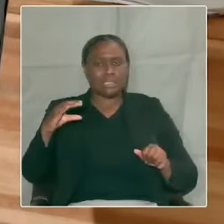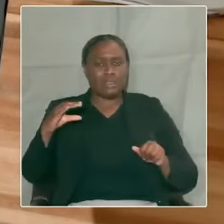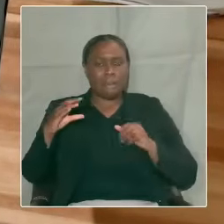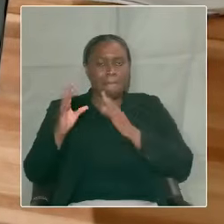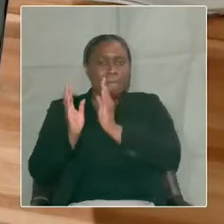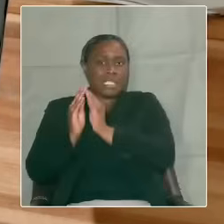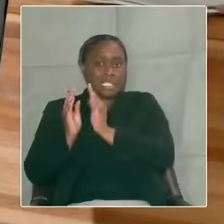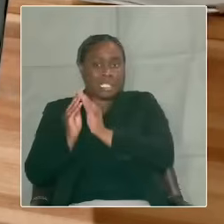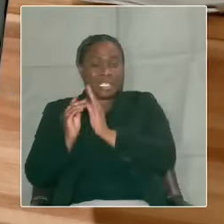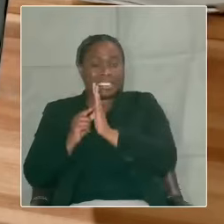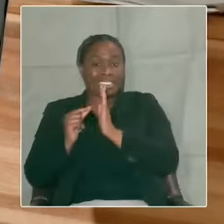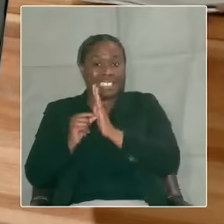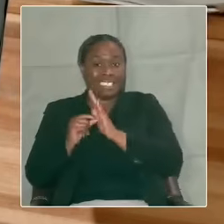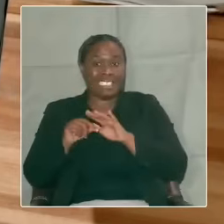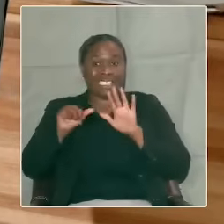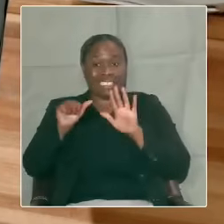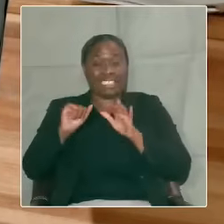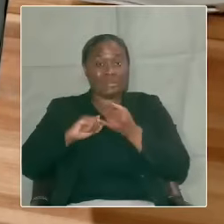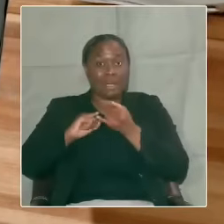6th of September